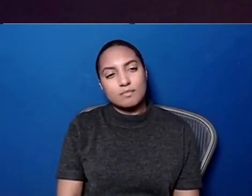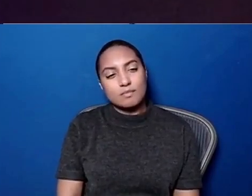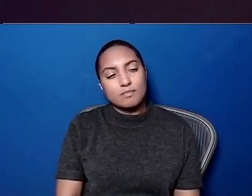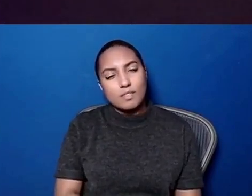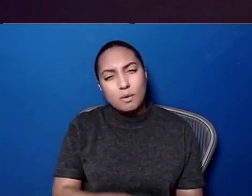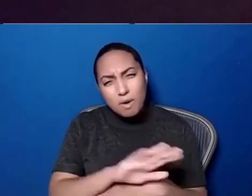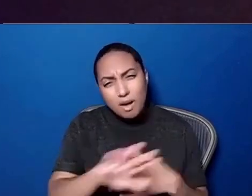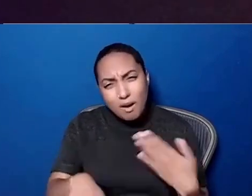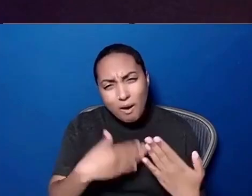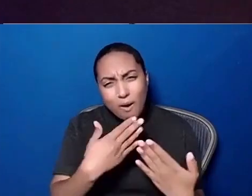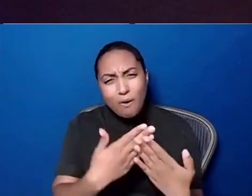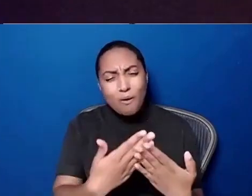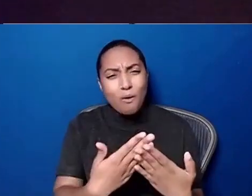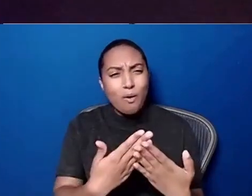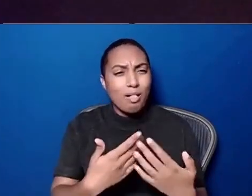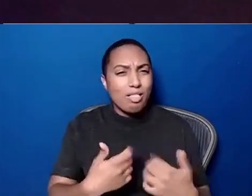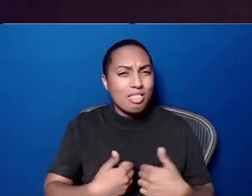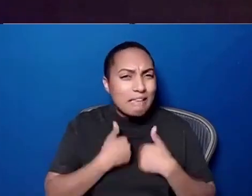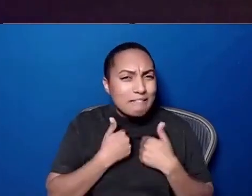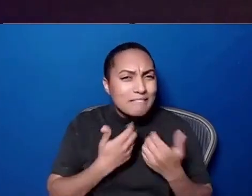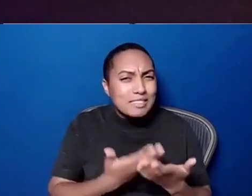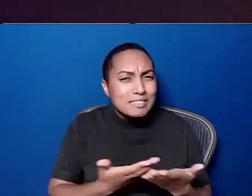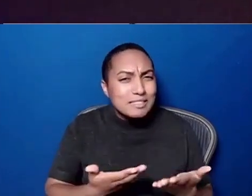Nourished, where women,